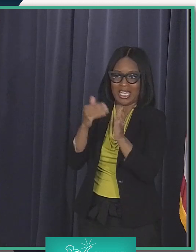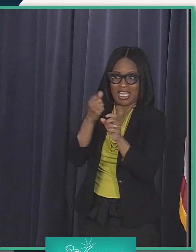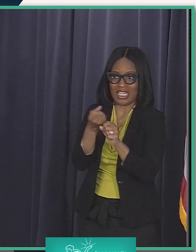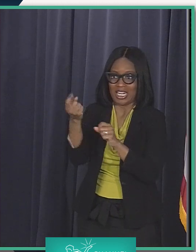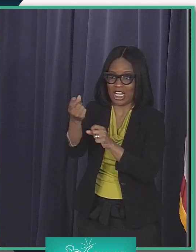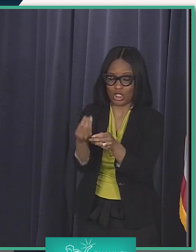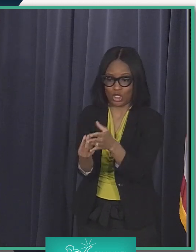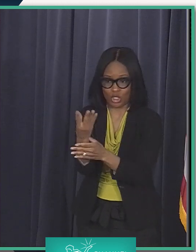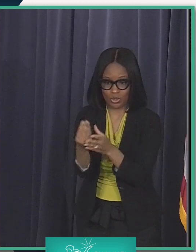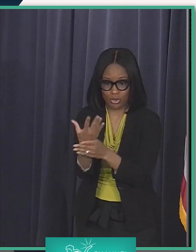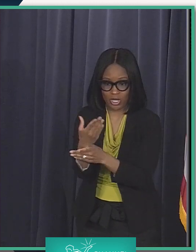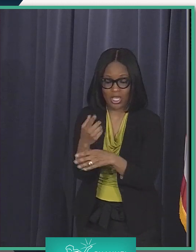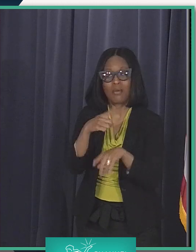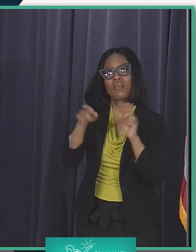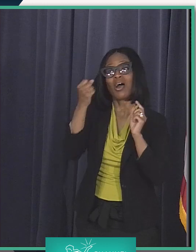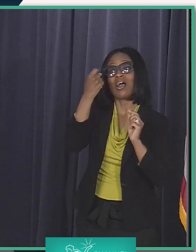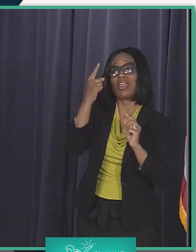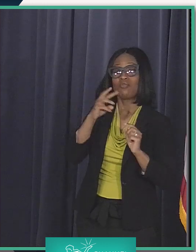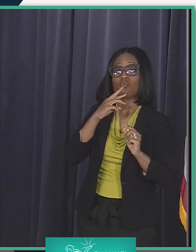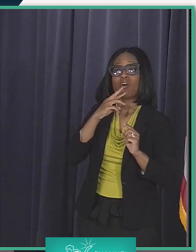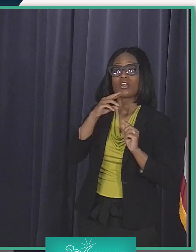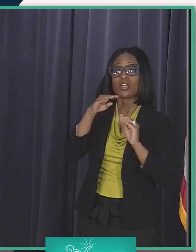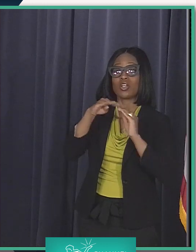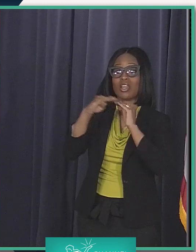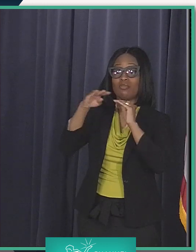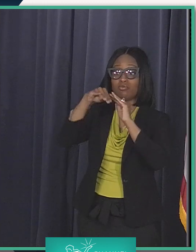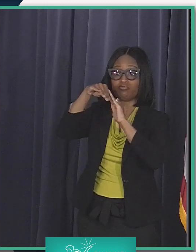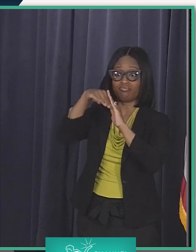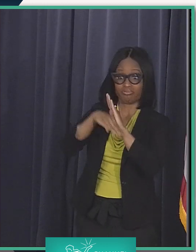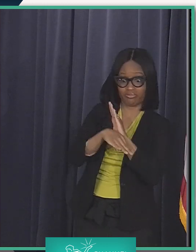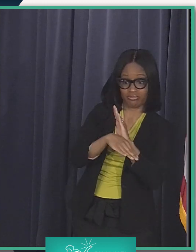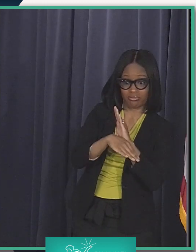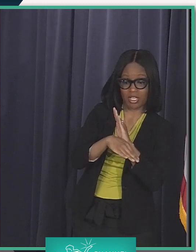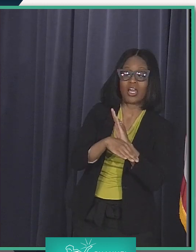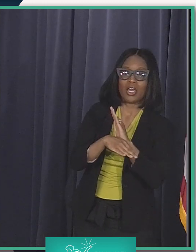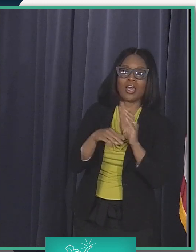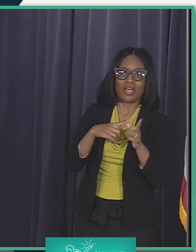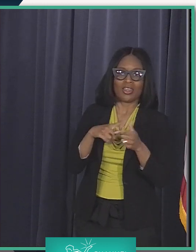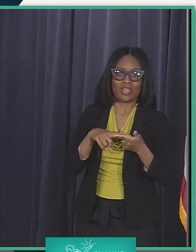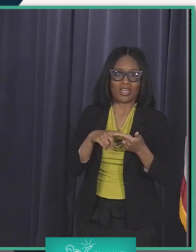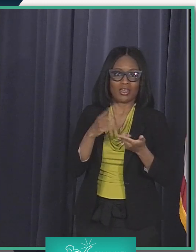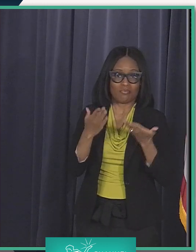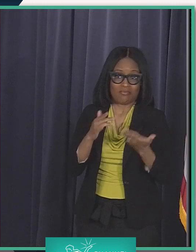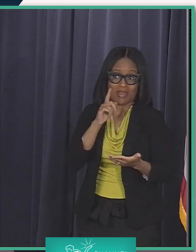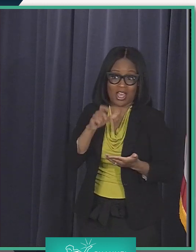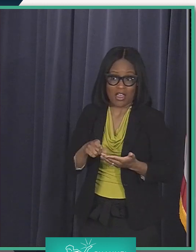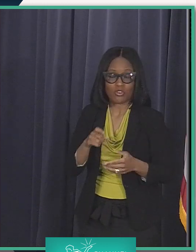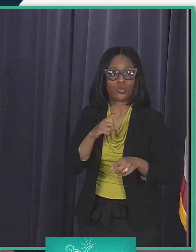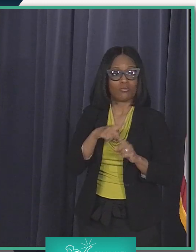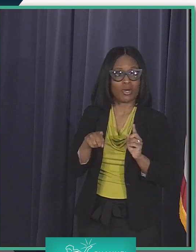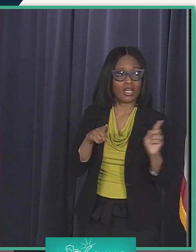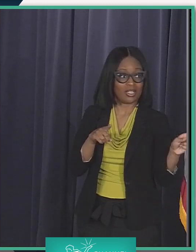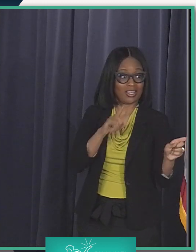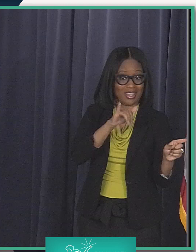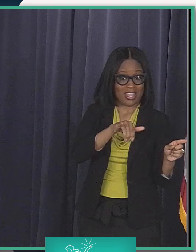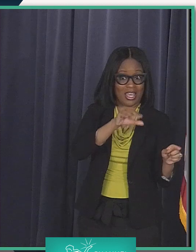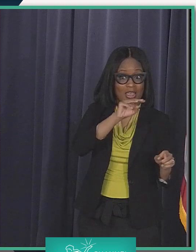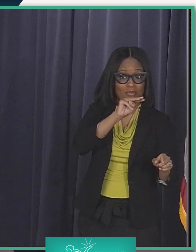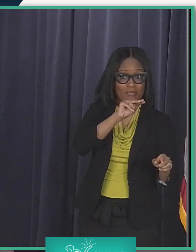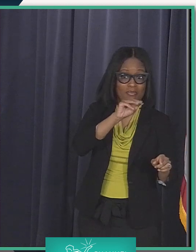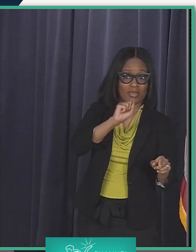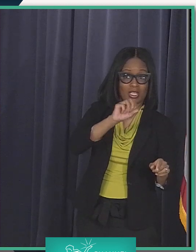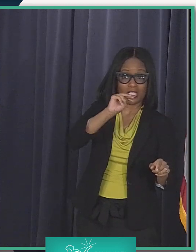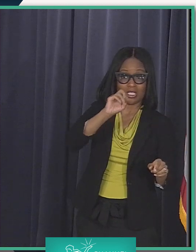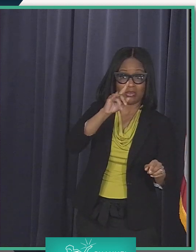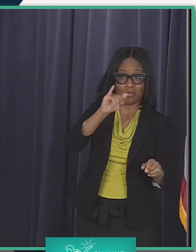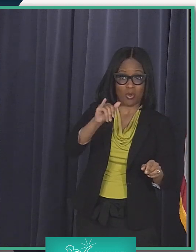and the problem is solved, or Ms. Mobley and the team will work with the Army Corps on a